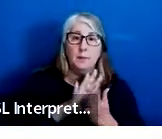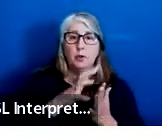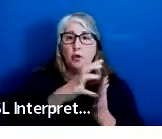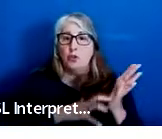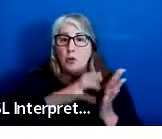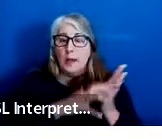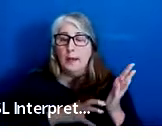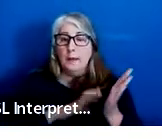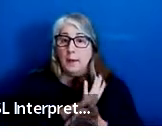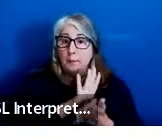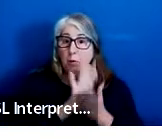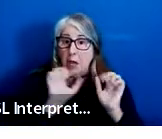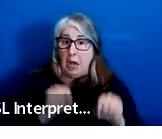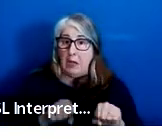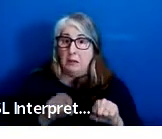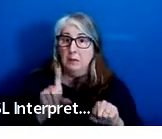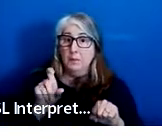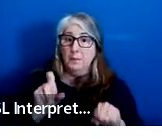composted?